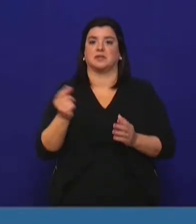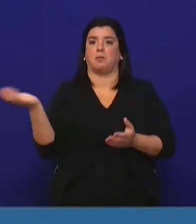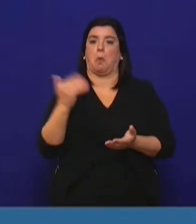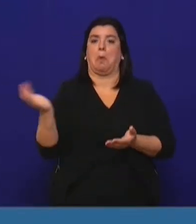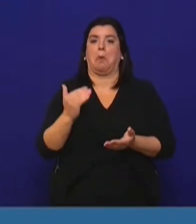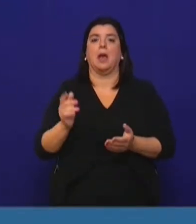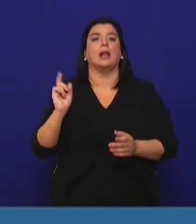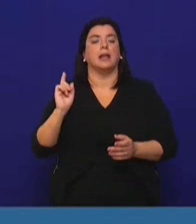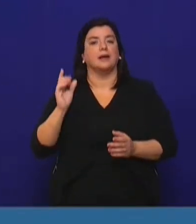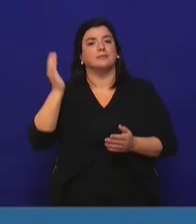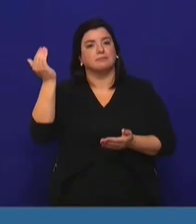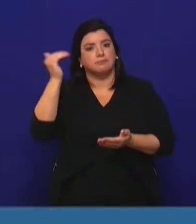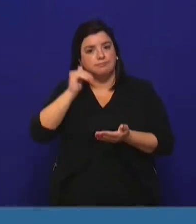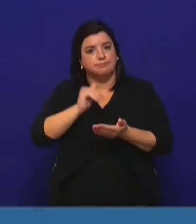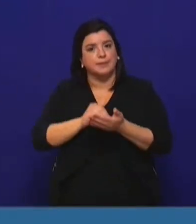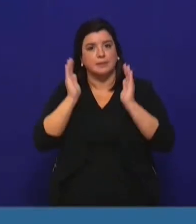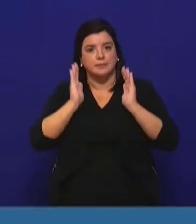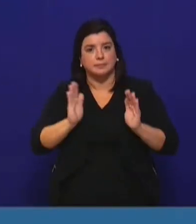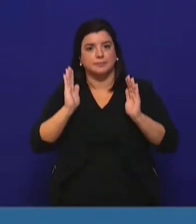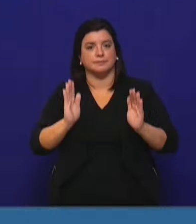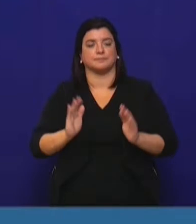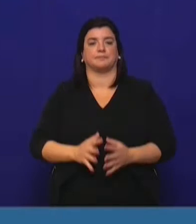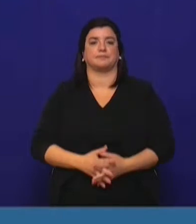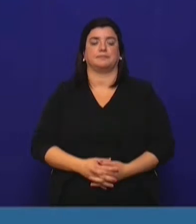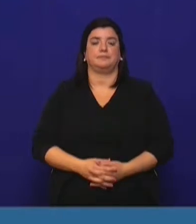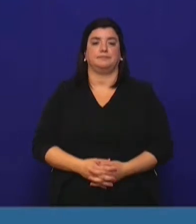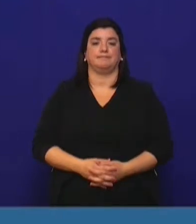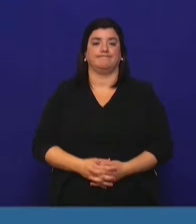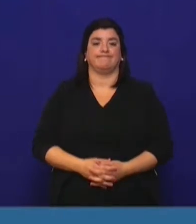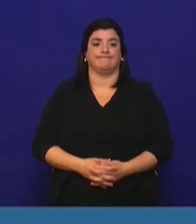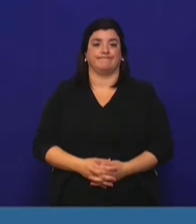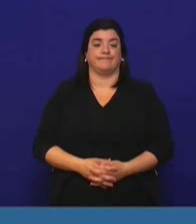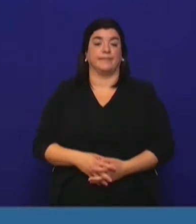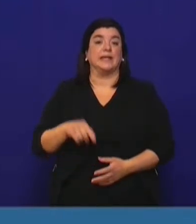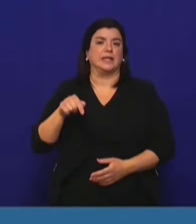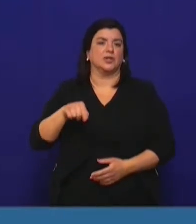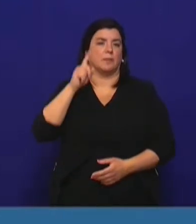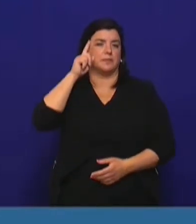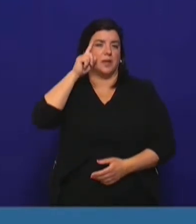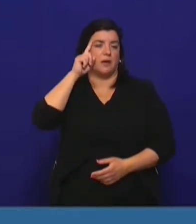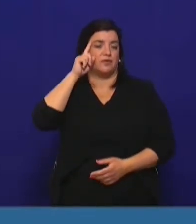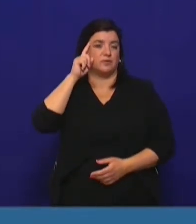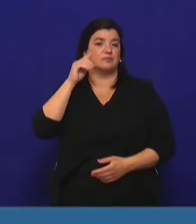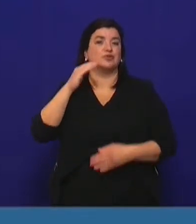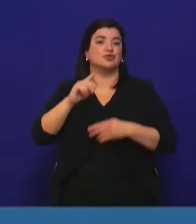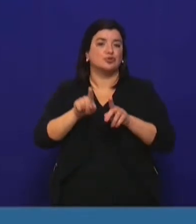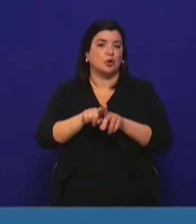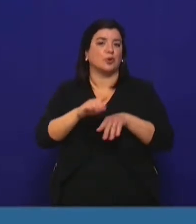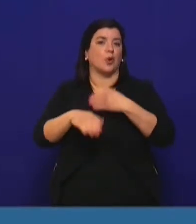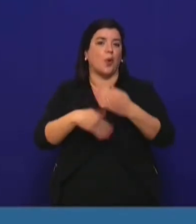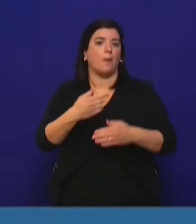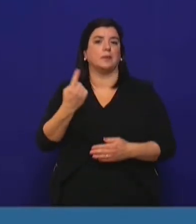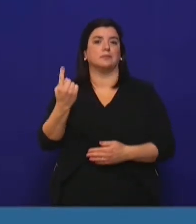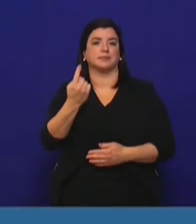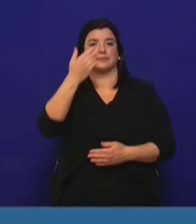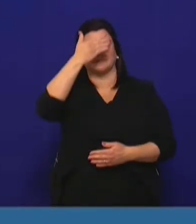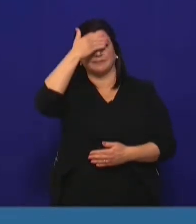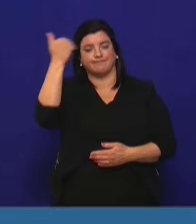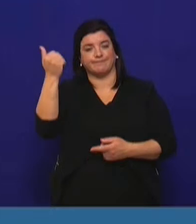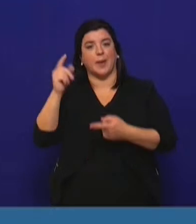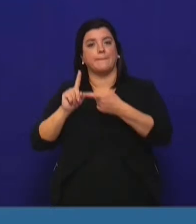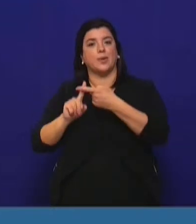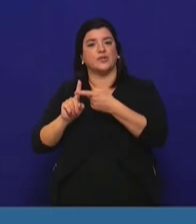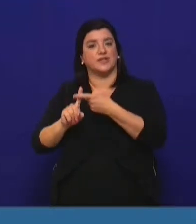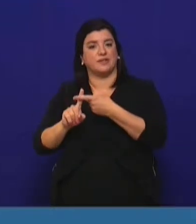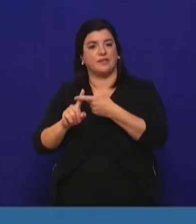Għadna għaddejjin bil-każijiet imma bħalma rajtu dal-aħħar ġranet kellna tnaqqis sostanzjali minn numru